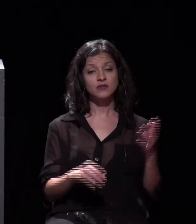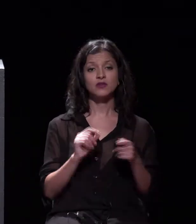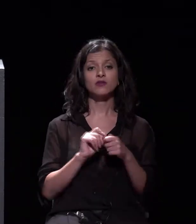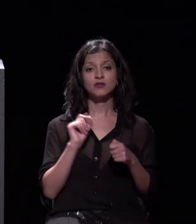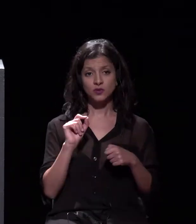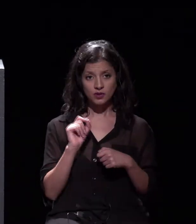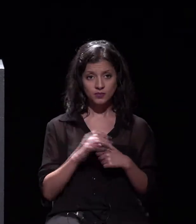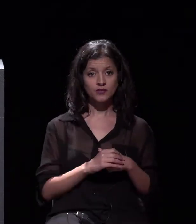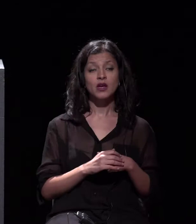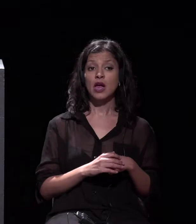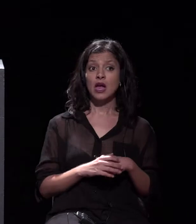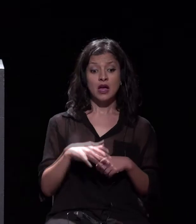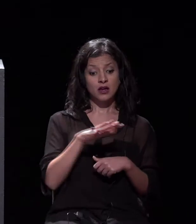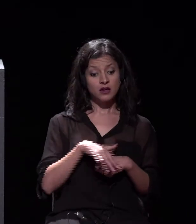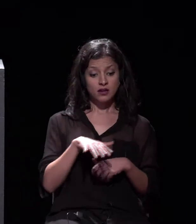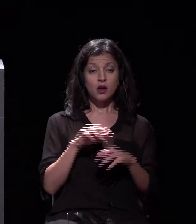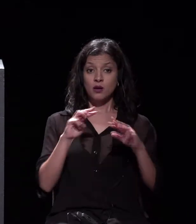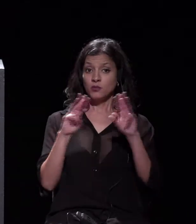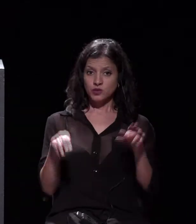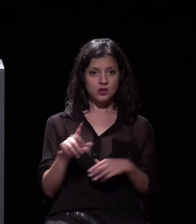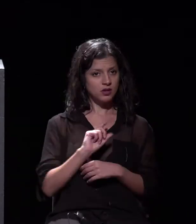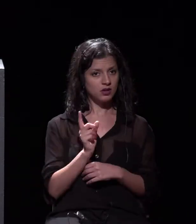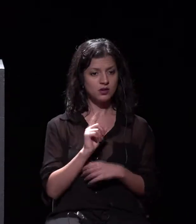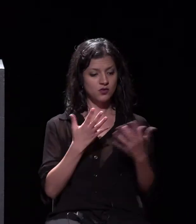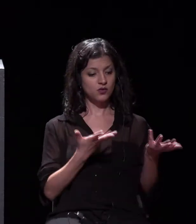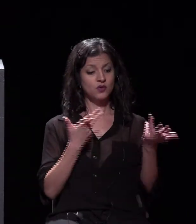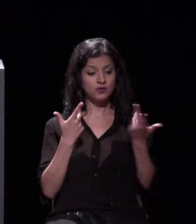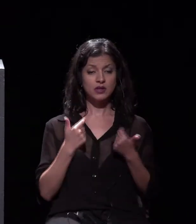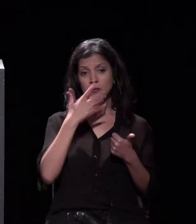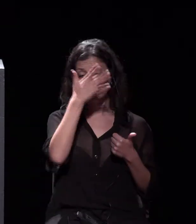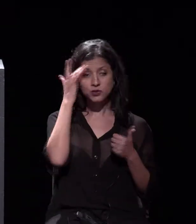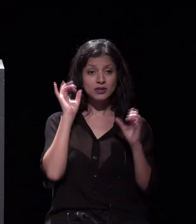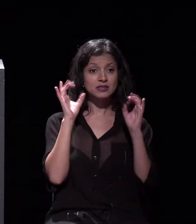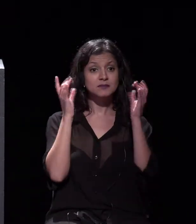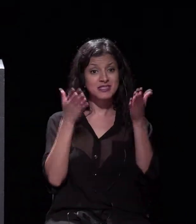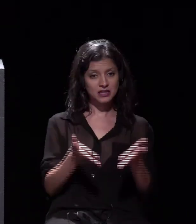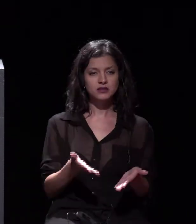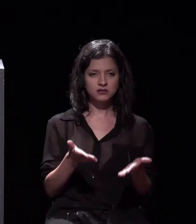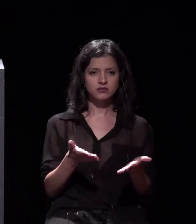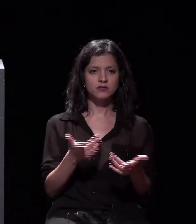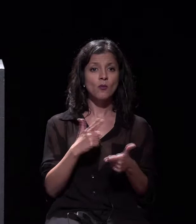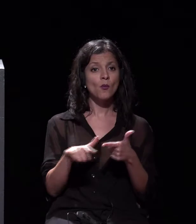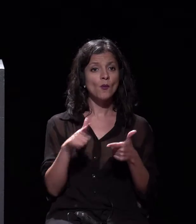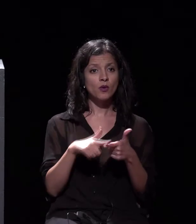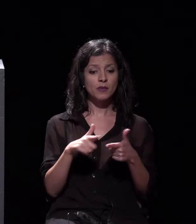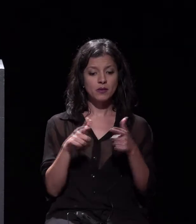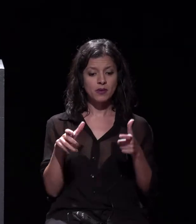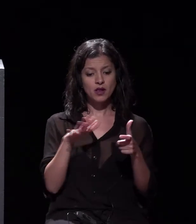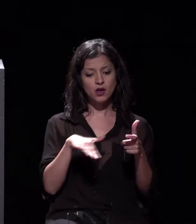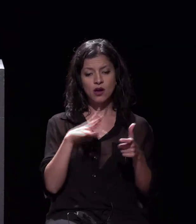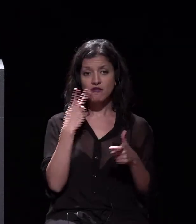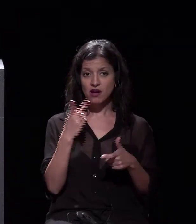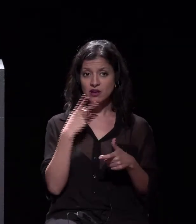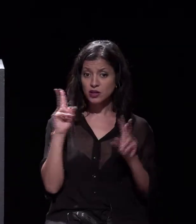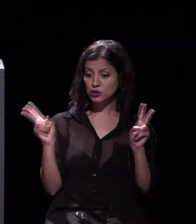invite experts about local problems. Right? So we don't really need to talk about museums because that's what we do. We are experts in